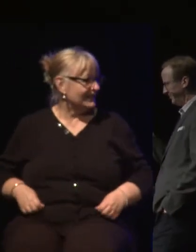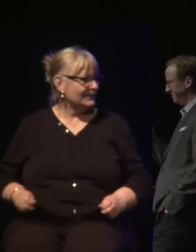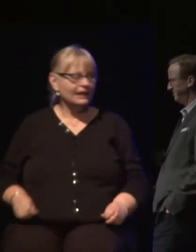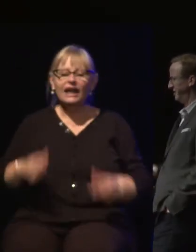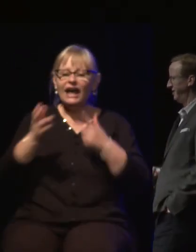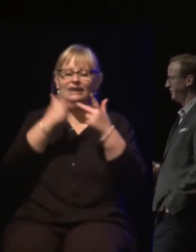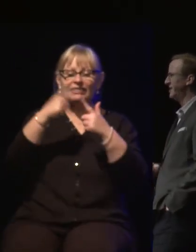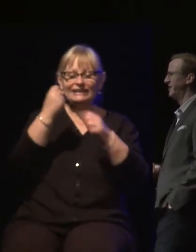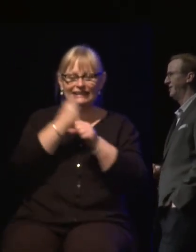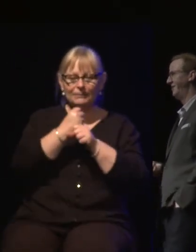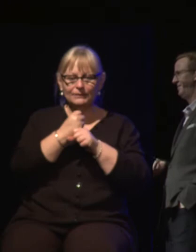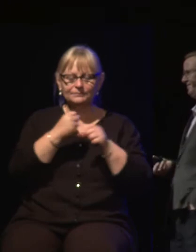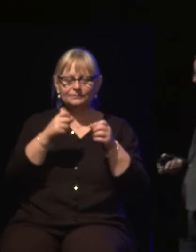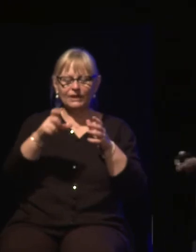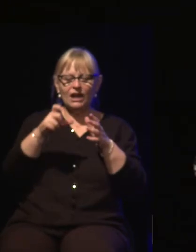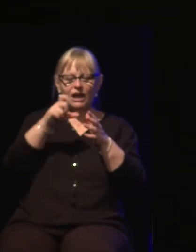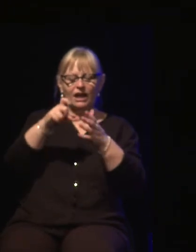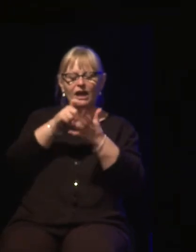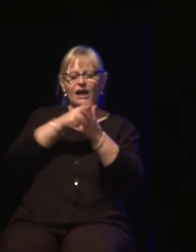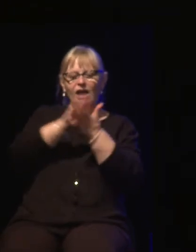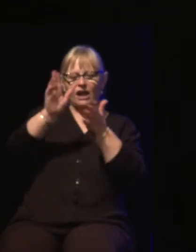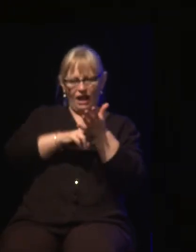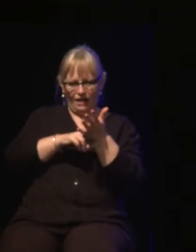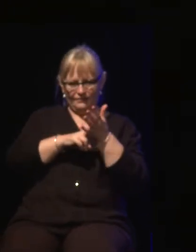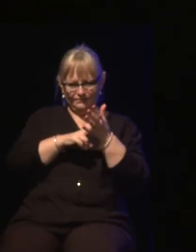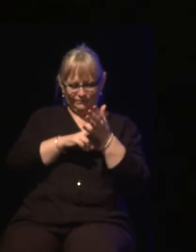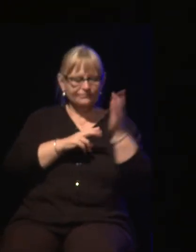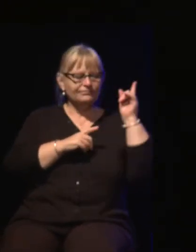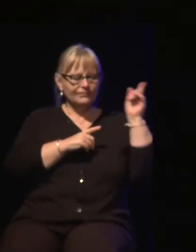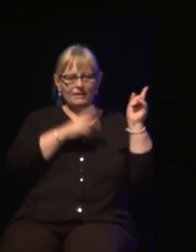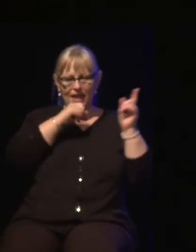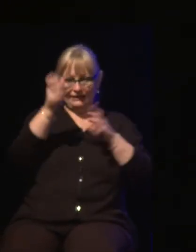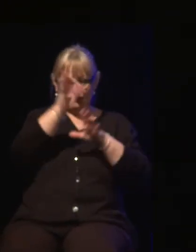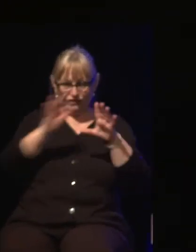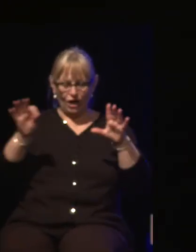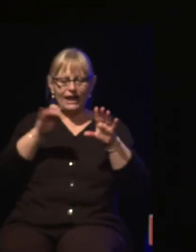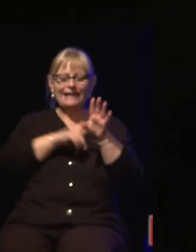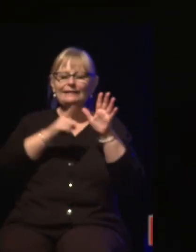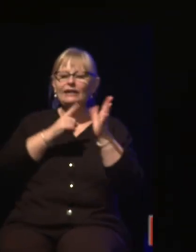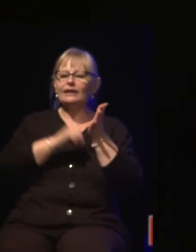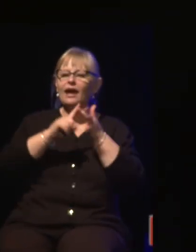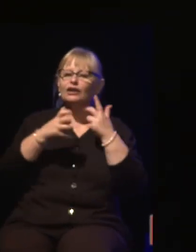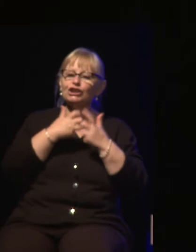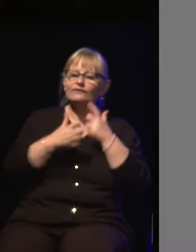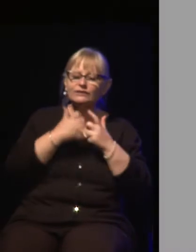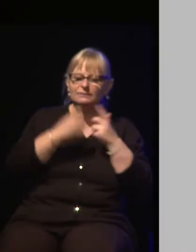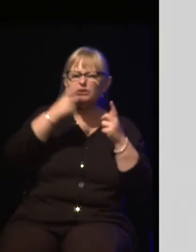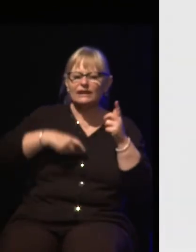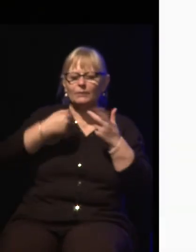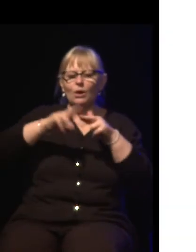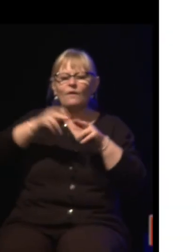Another example, Louis Kahn, the famous architect Louis Kahn, designed this the Yale Museum of